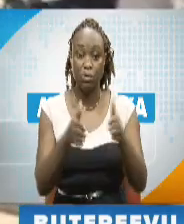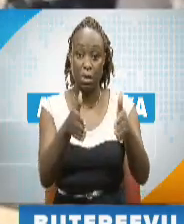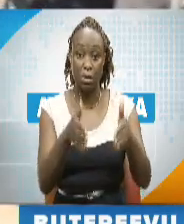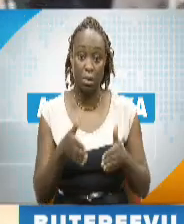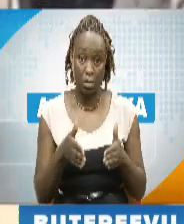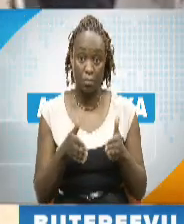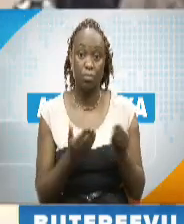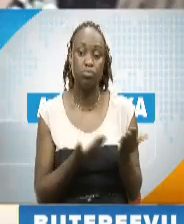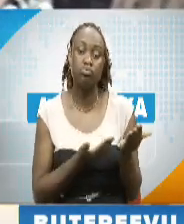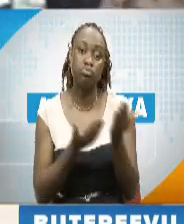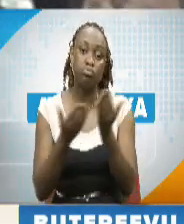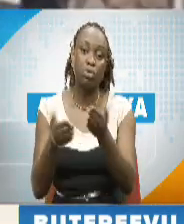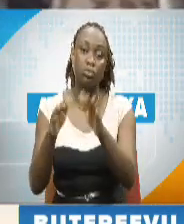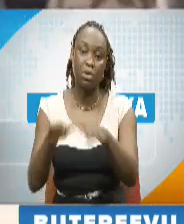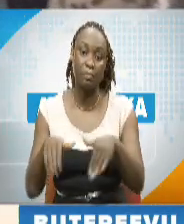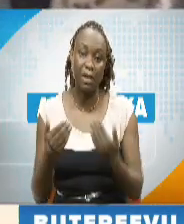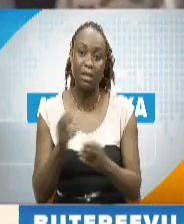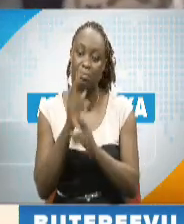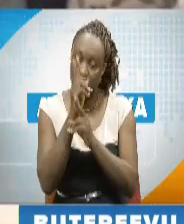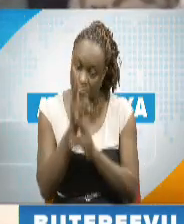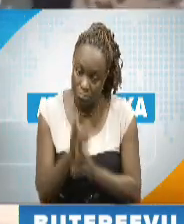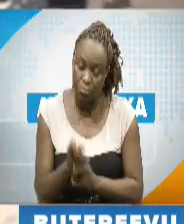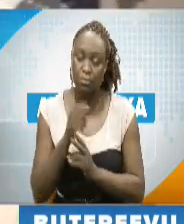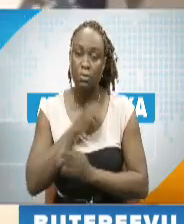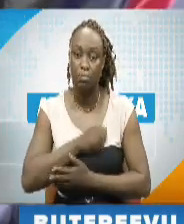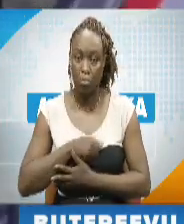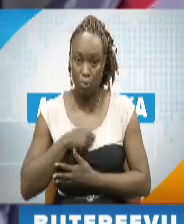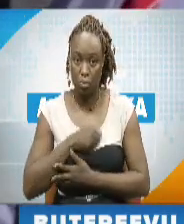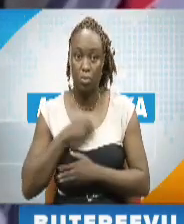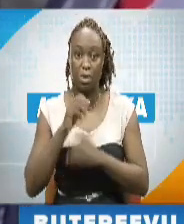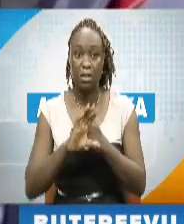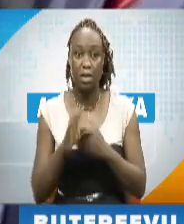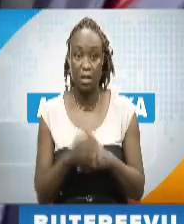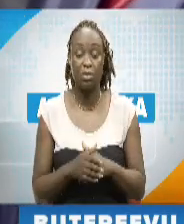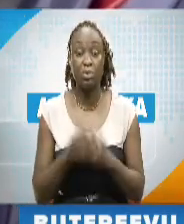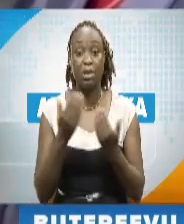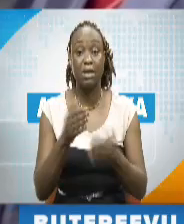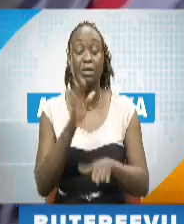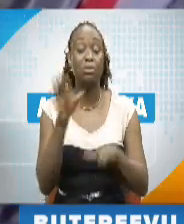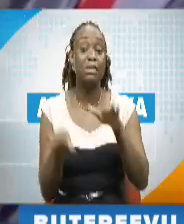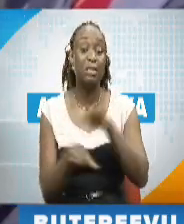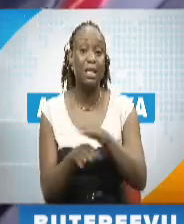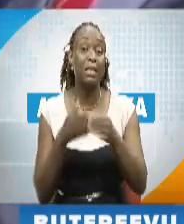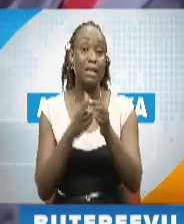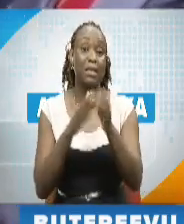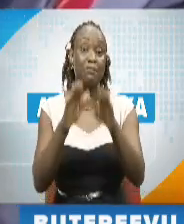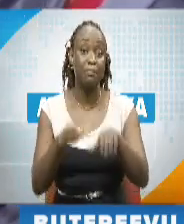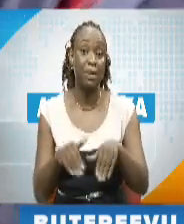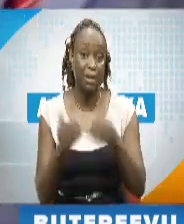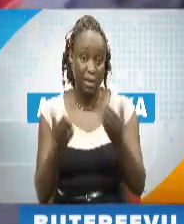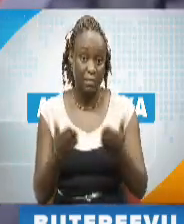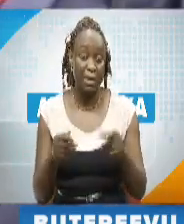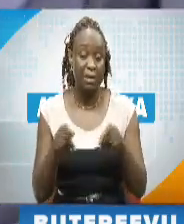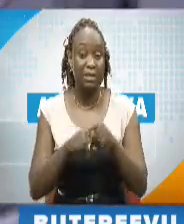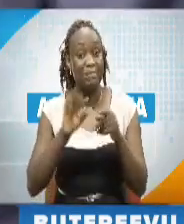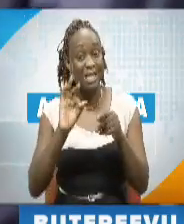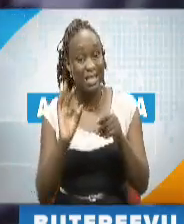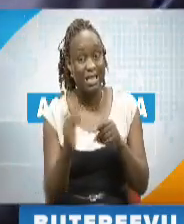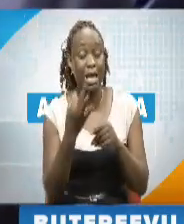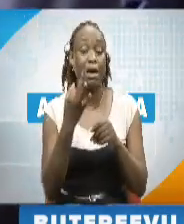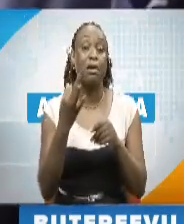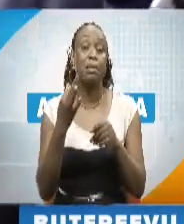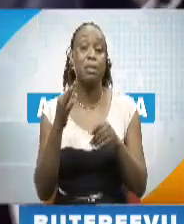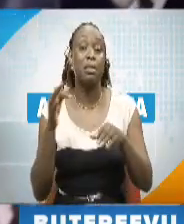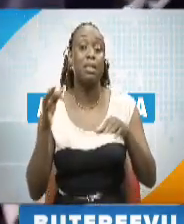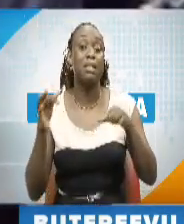Palamenti okusobola okumukungubagira mu bitiibwa ebijjuvu eby'eggwanga era omumyuka wa Speaker wa Palamenti Thomas Taibwa, omumyuka owookusatu wa Ssaabaminisita